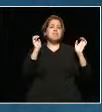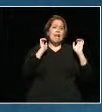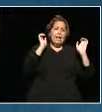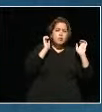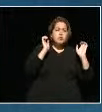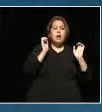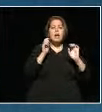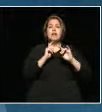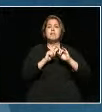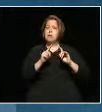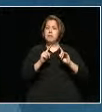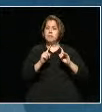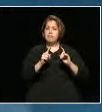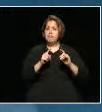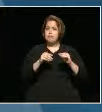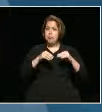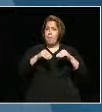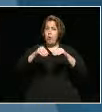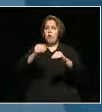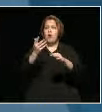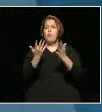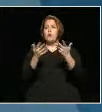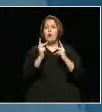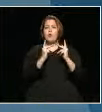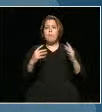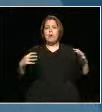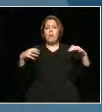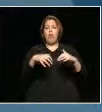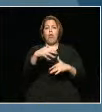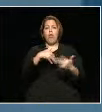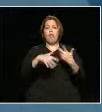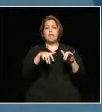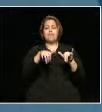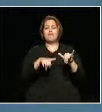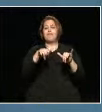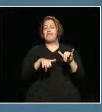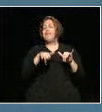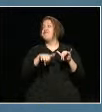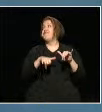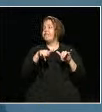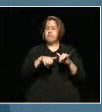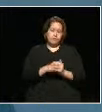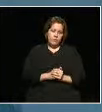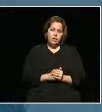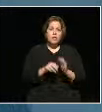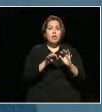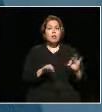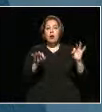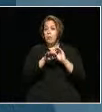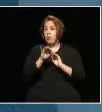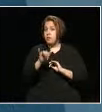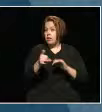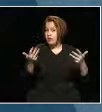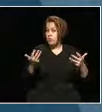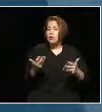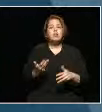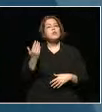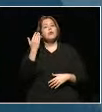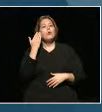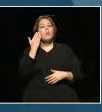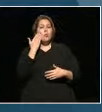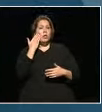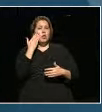but move. We don't want people congregating, basically. And the importance of that is that we know that